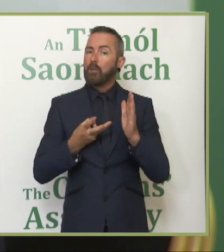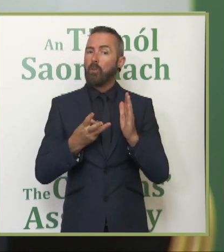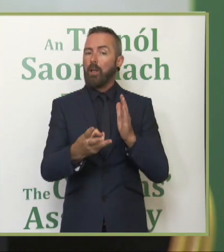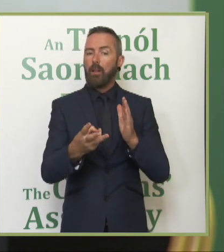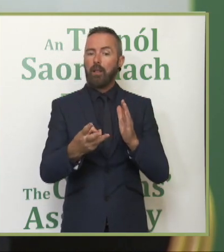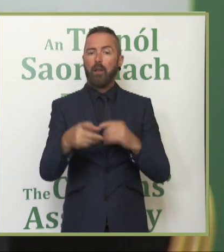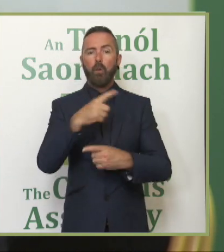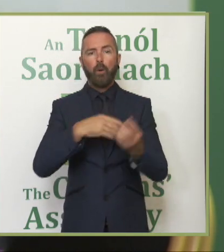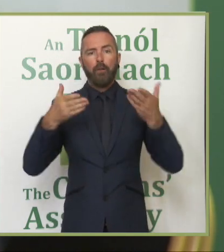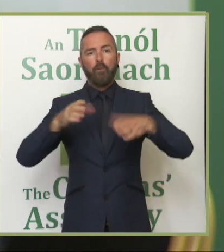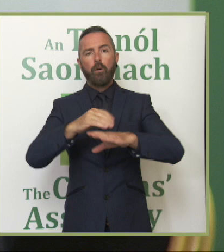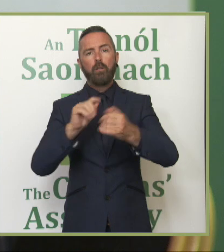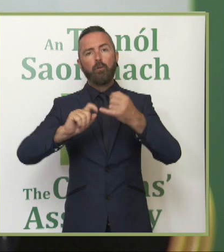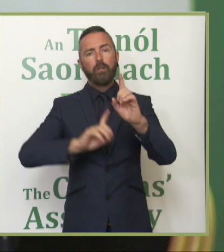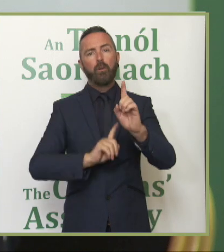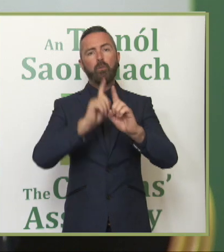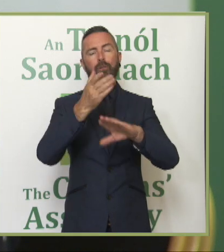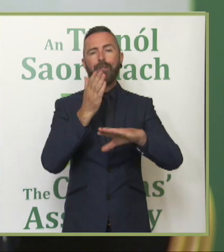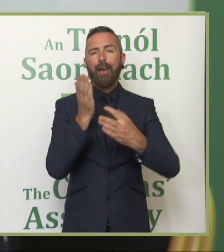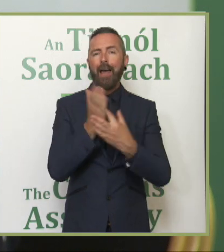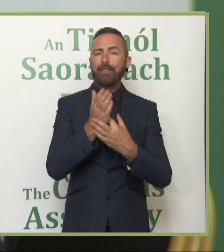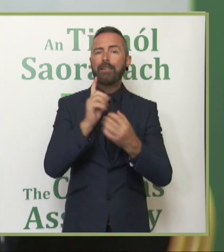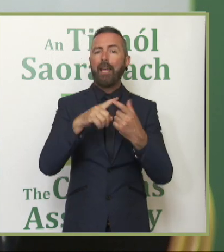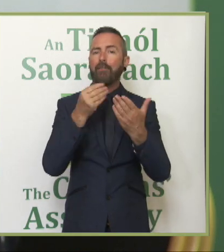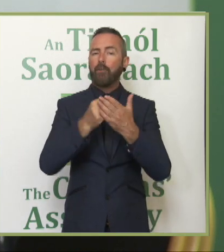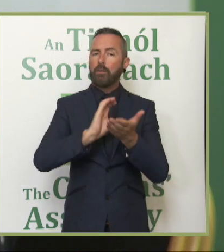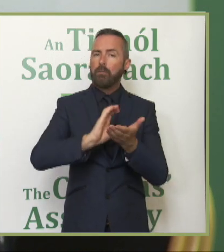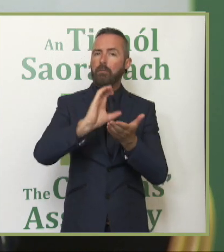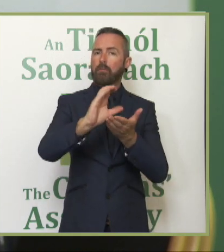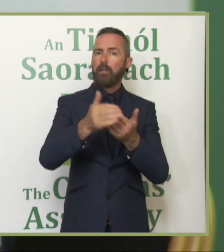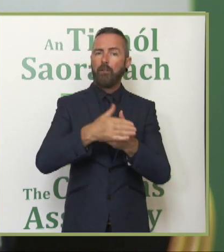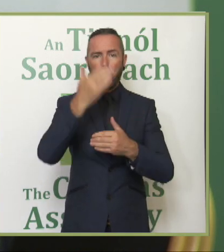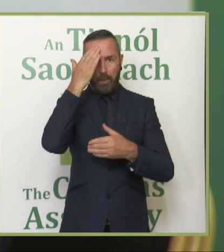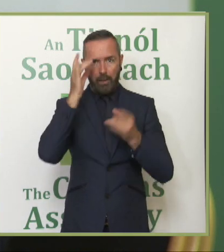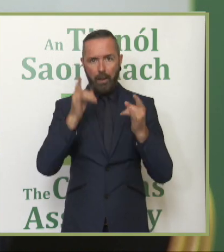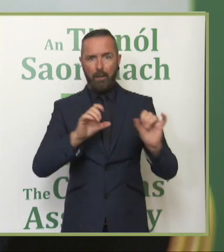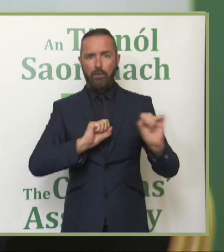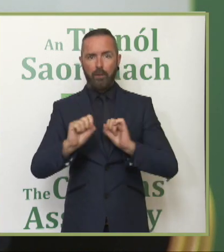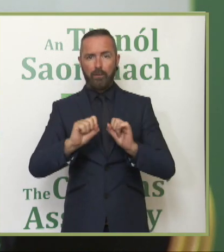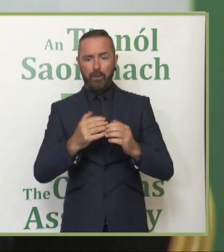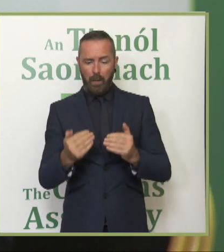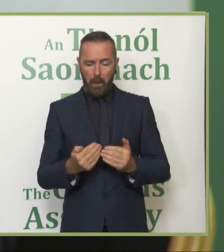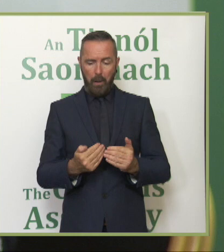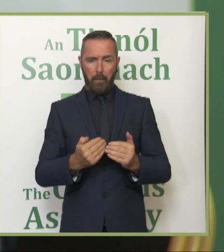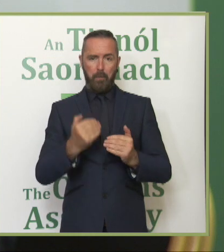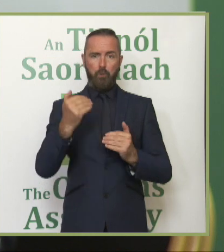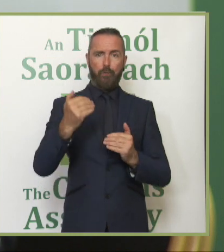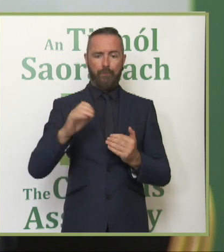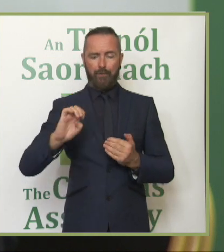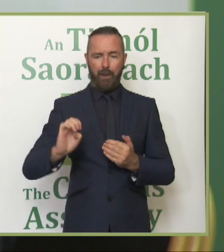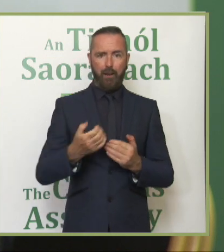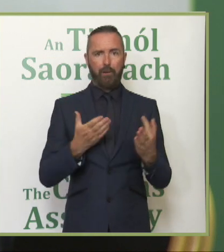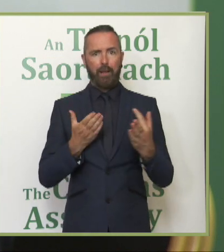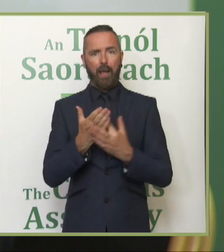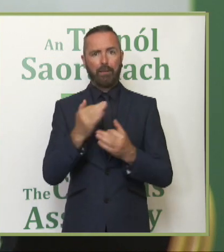on improving access, funding to our mental health services, and improving early access so people who are having struggles or